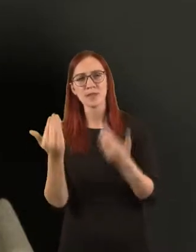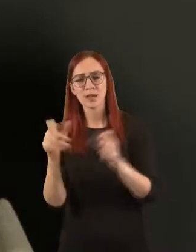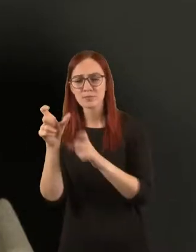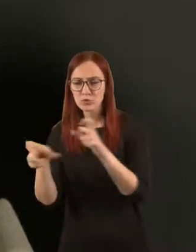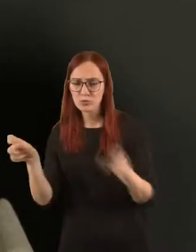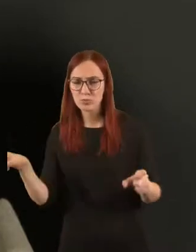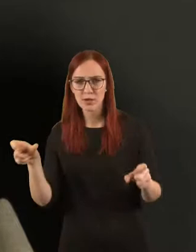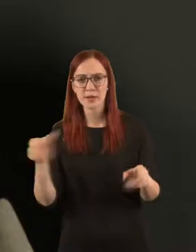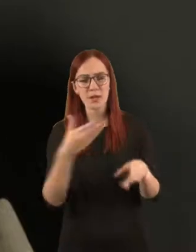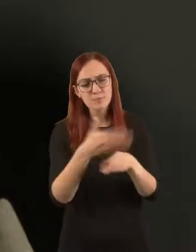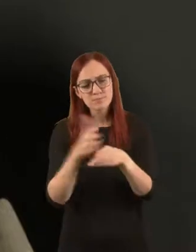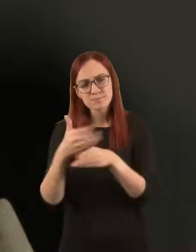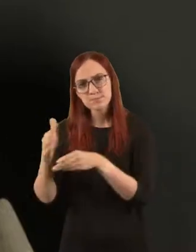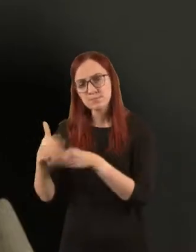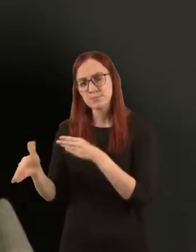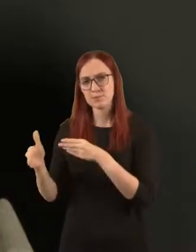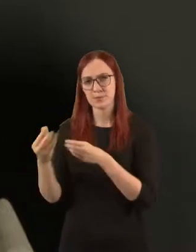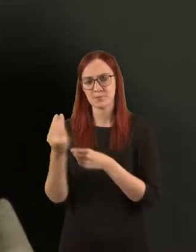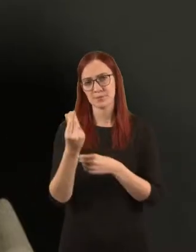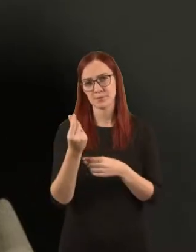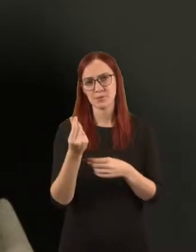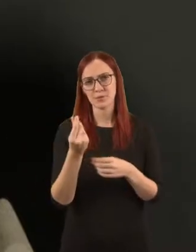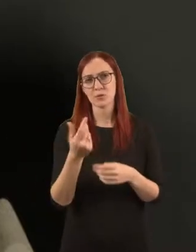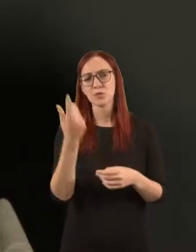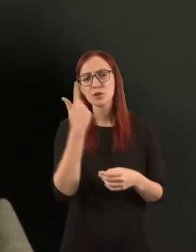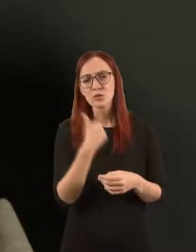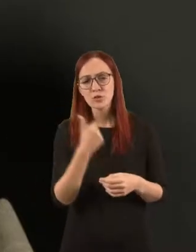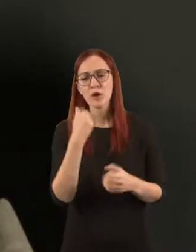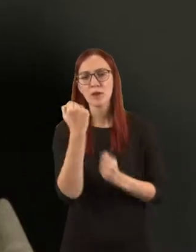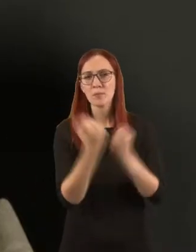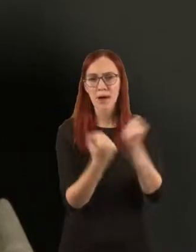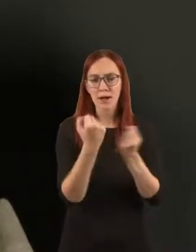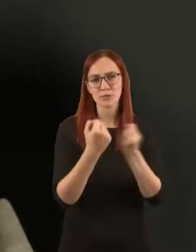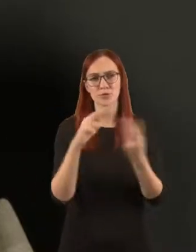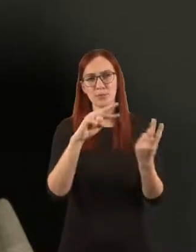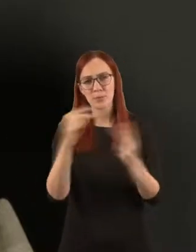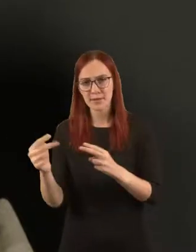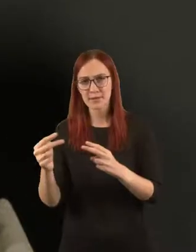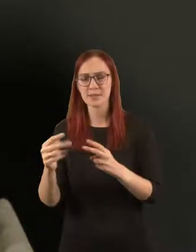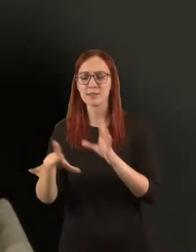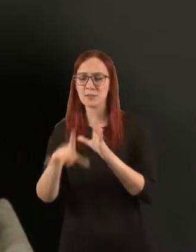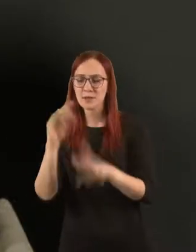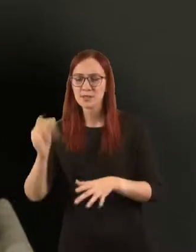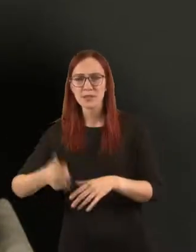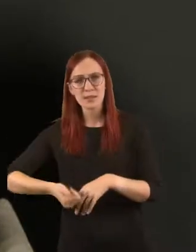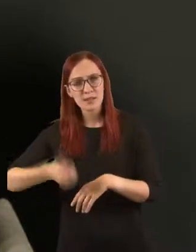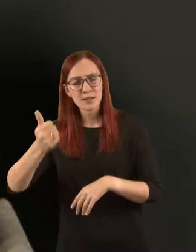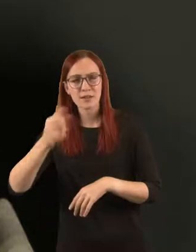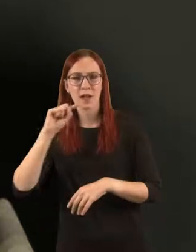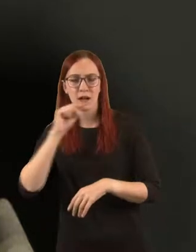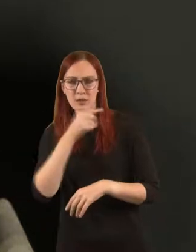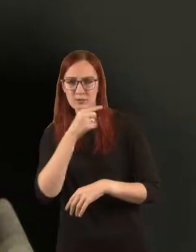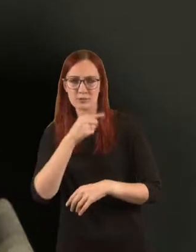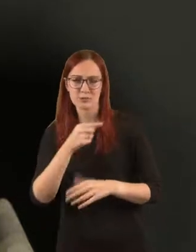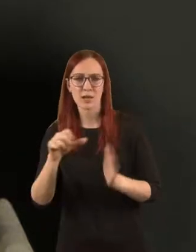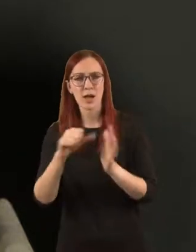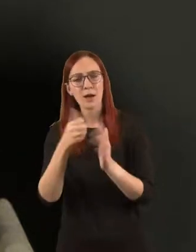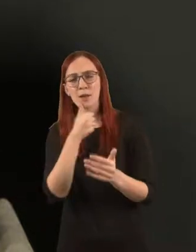transportation? It can be a bicycle, as Fran is doing. It can be a trottinette